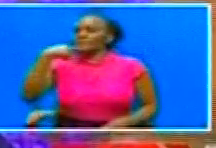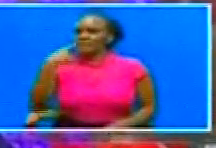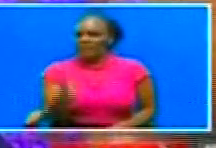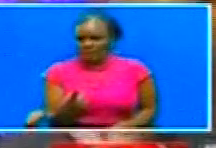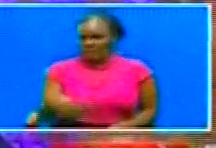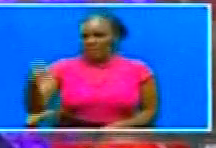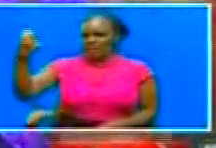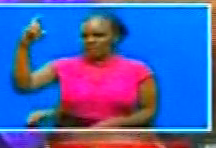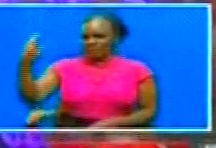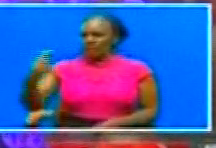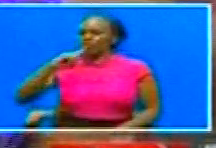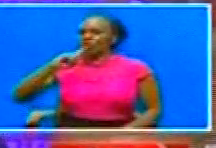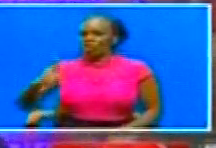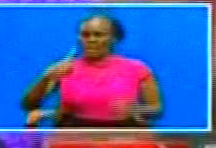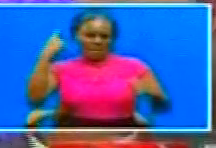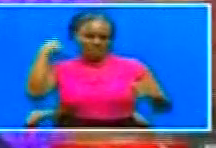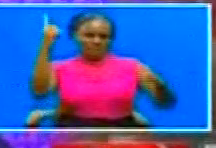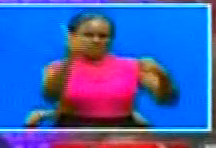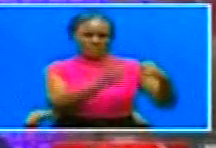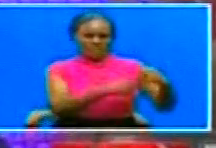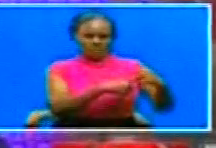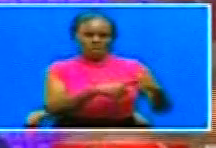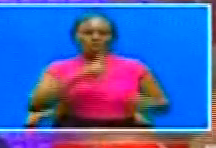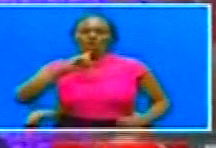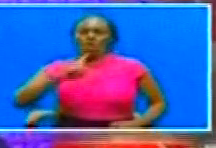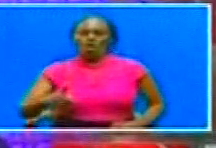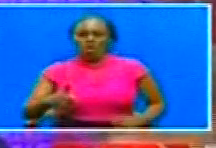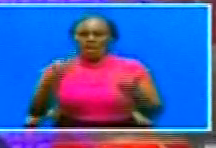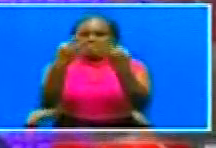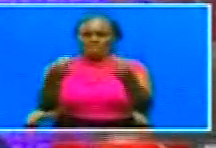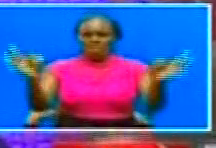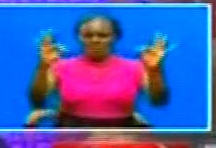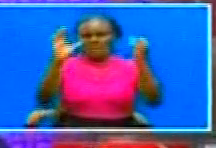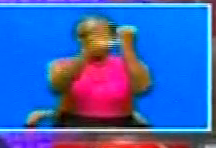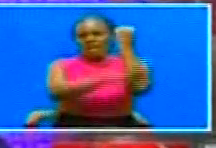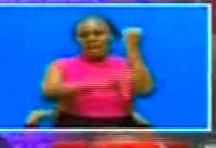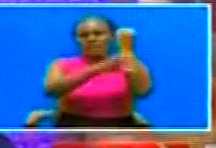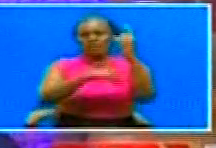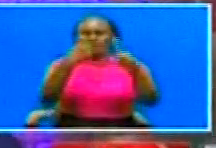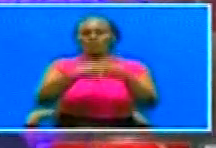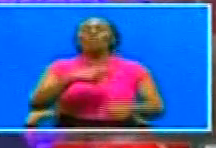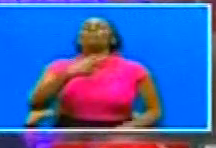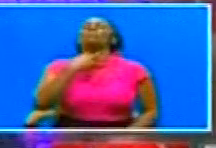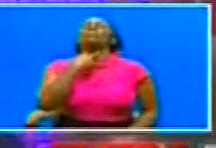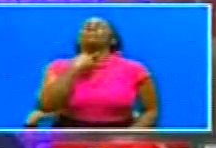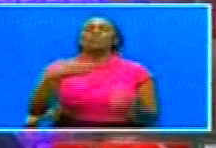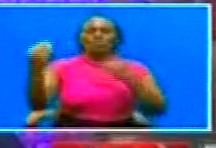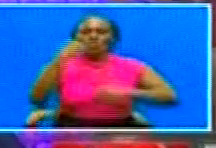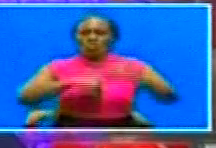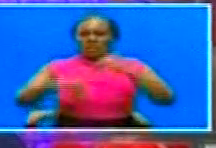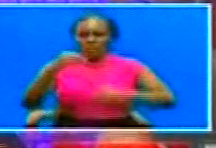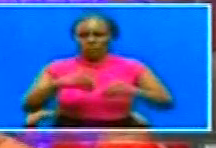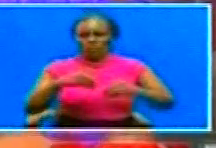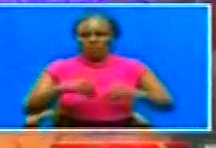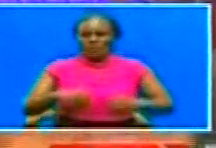that executive order number 6 is the order that liberated this country from the chains of corruption and sorrow and want.